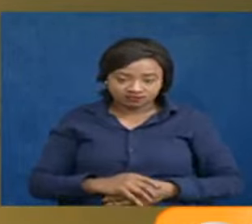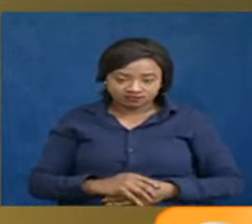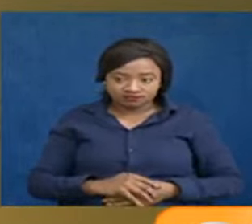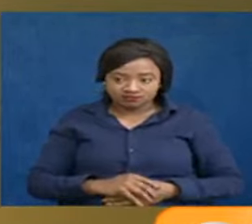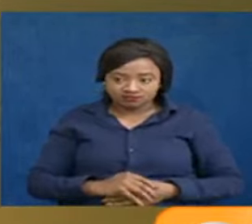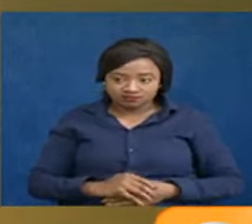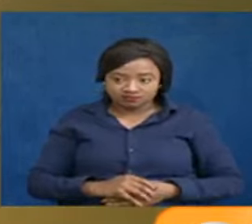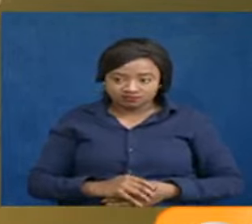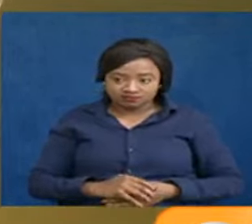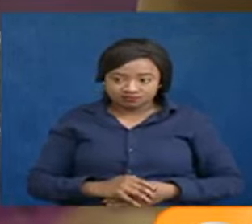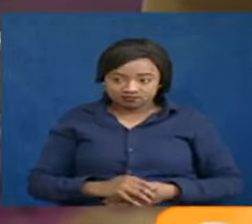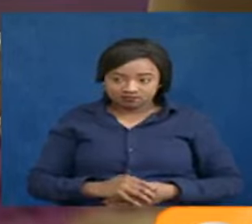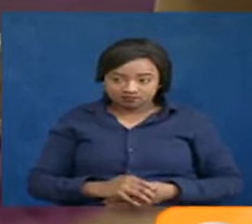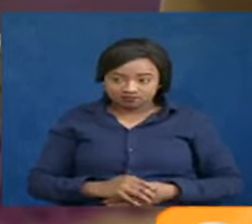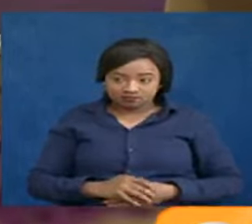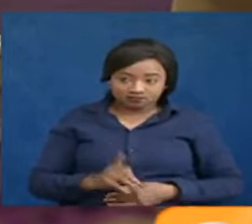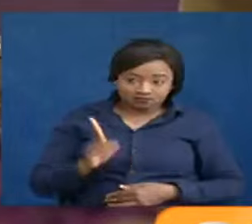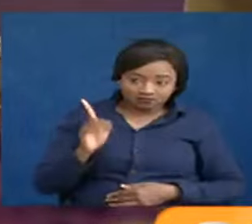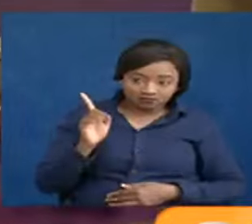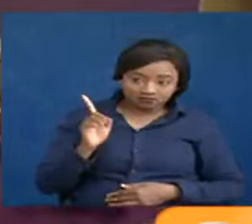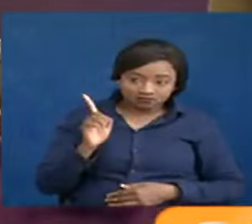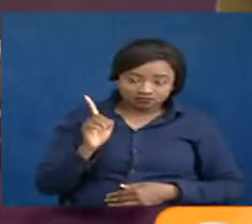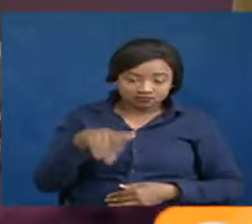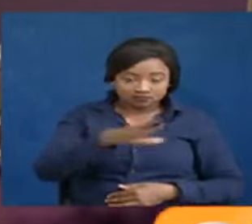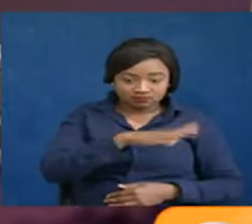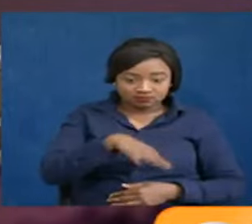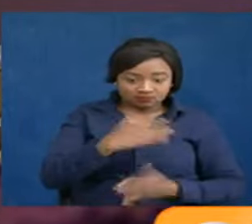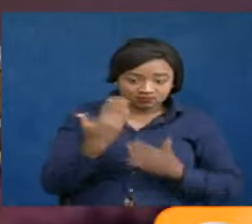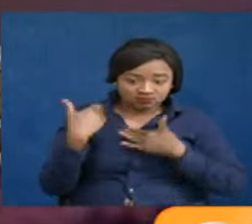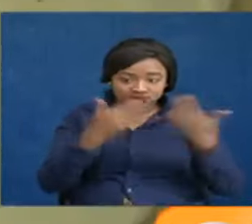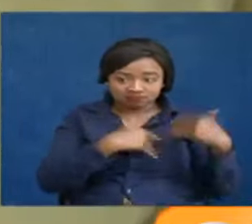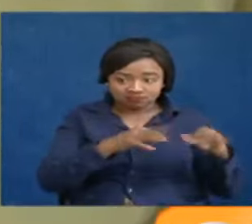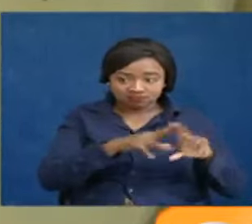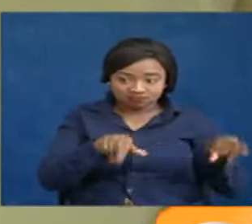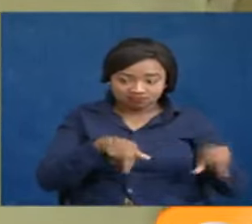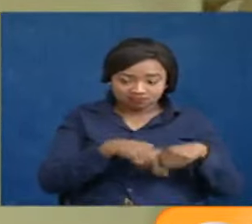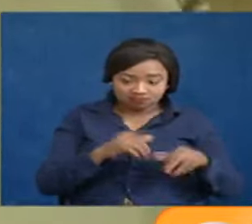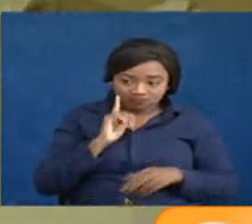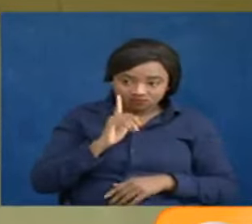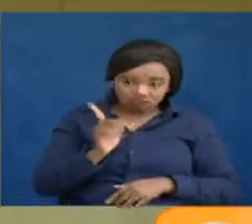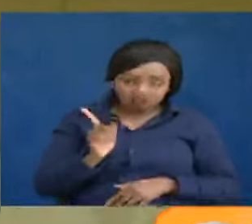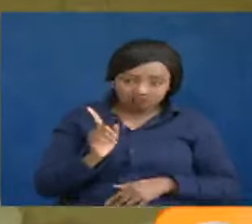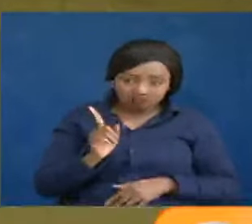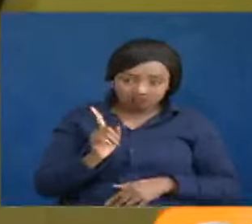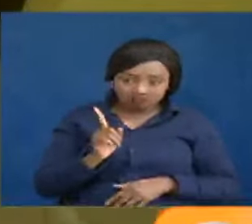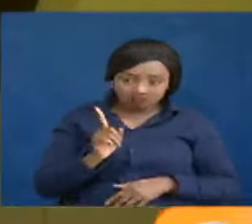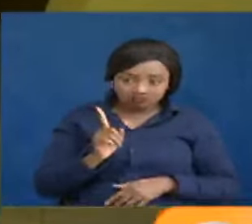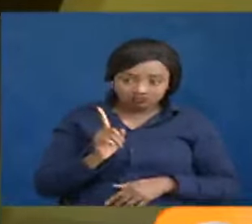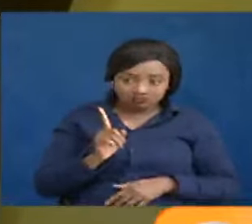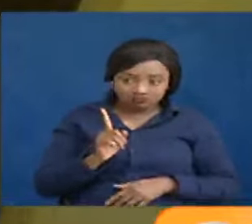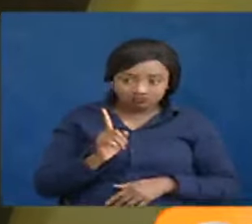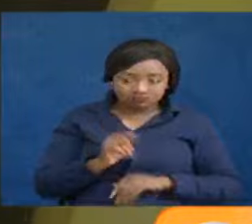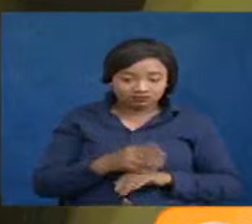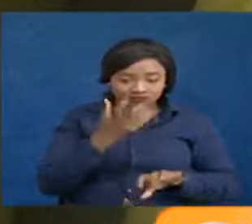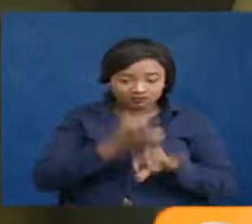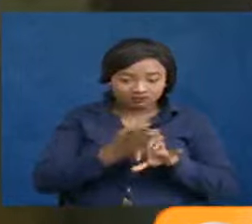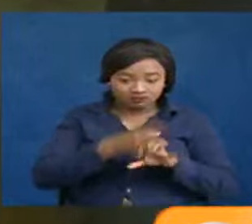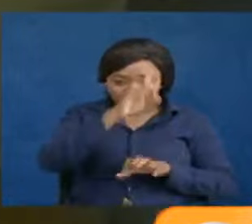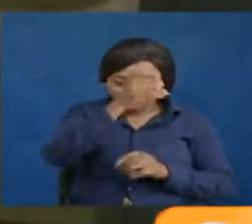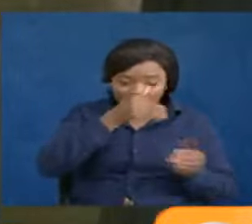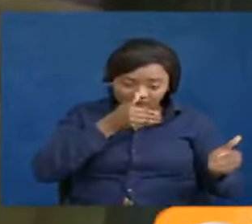The damage in the bathroom shows the magnitude of the crash. Boulder from an adjacent building tore through this apartment building. It was a